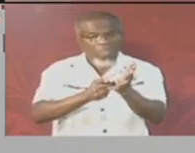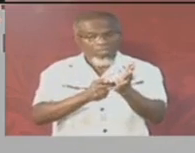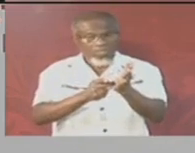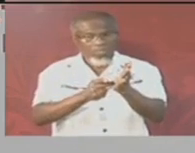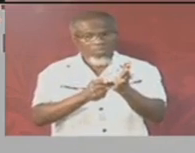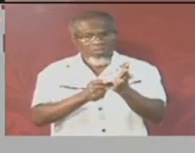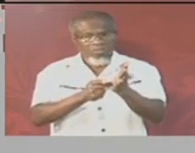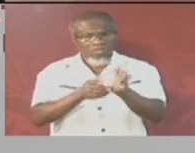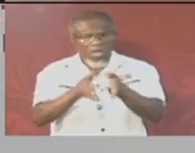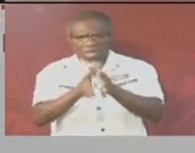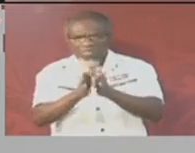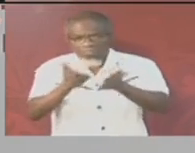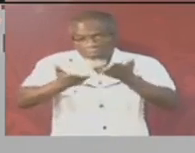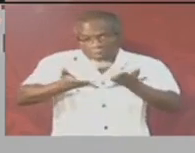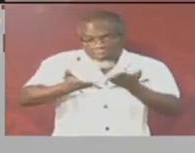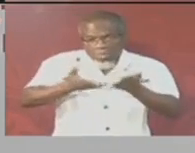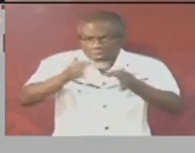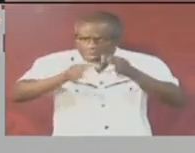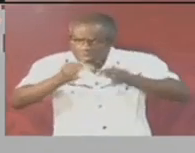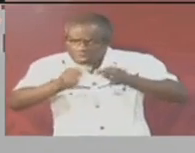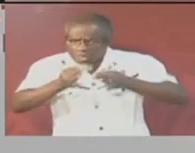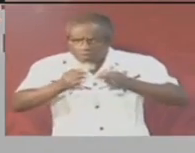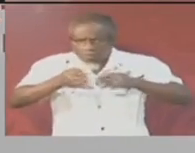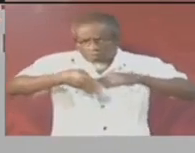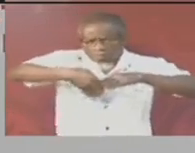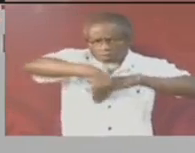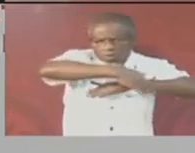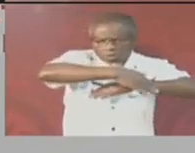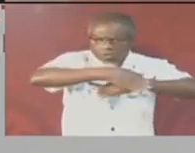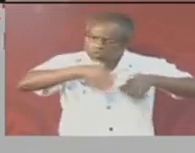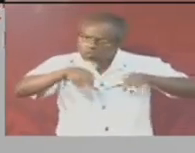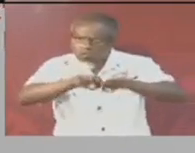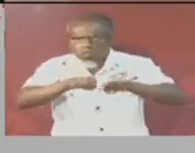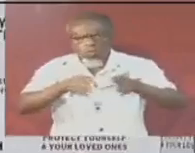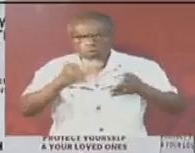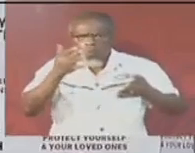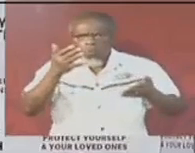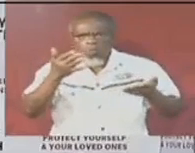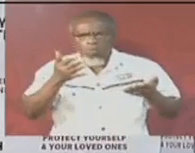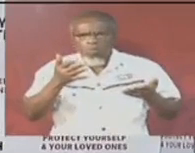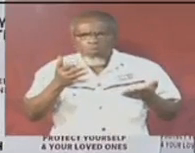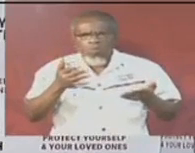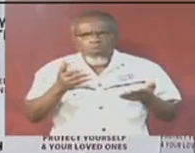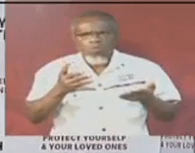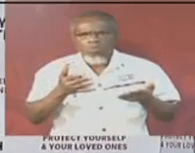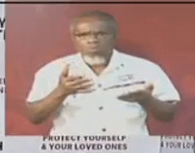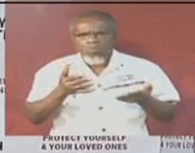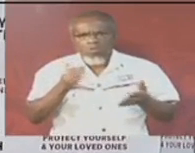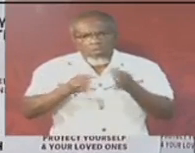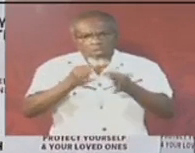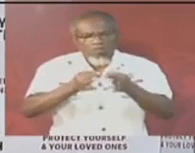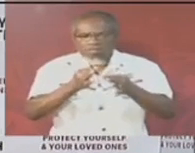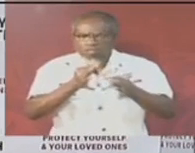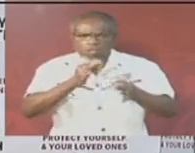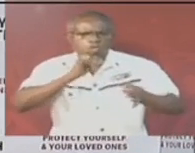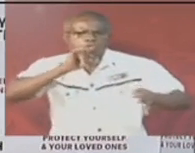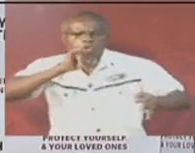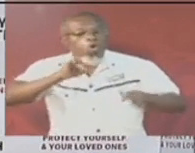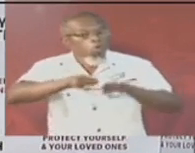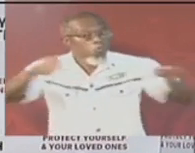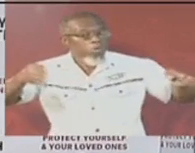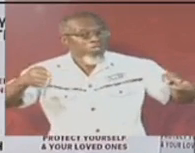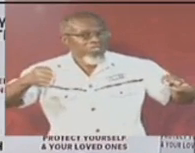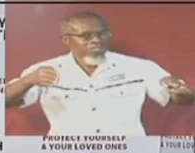which you have to address, is to ask, if the borders were closed, what would have been our position? If the borders were